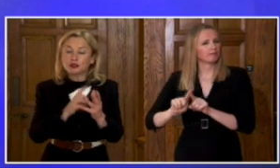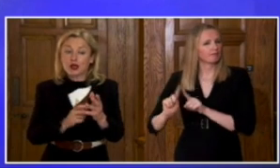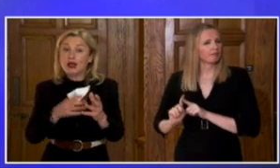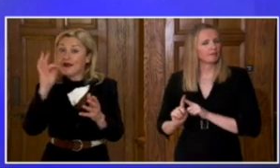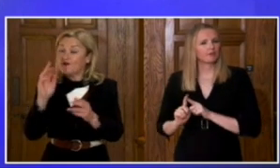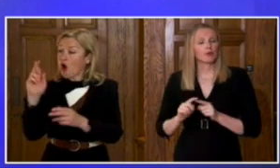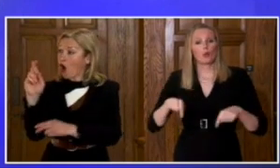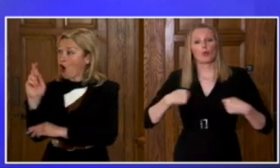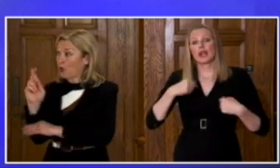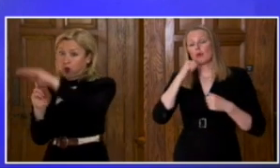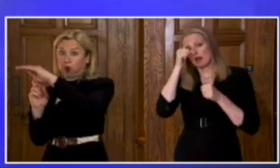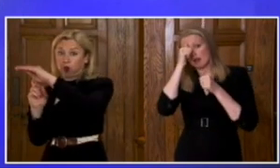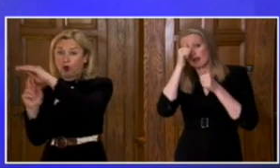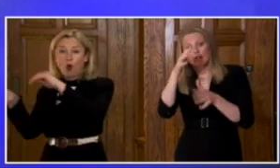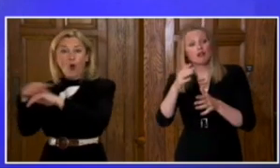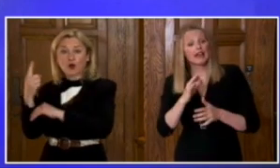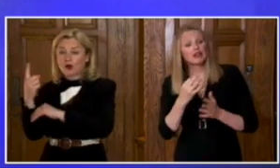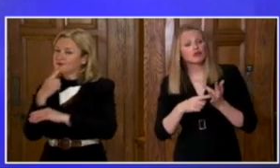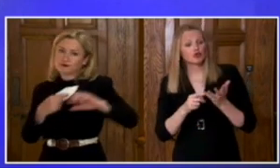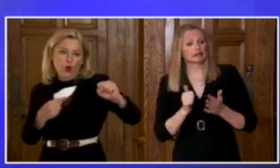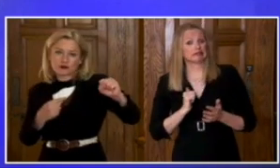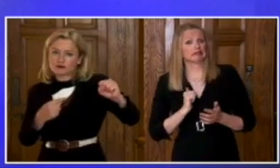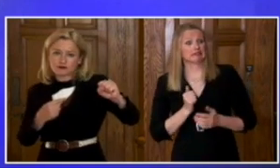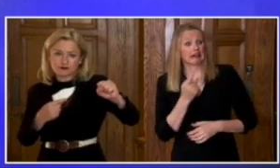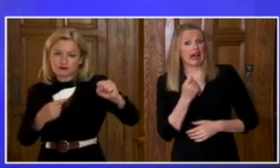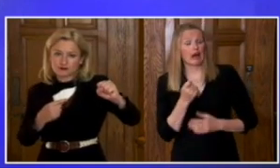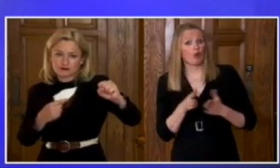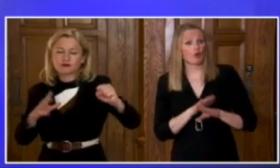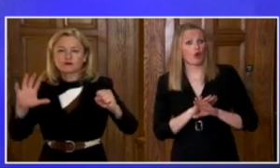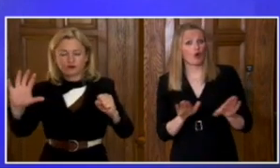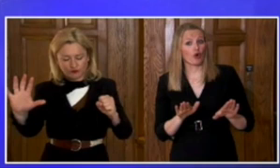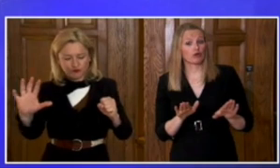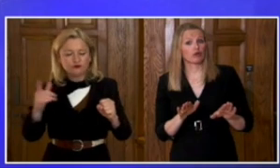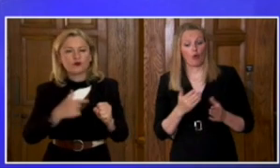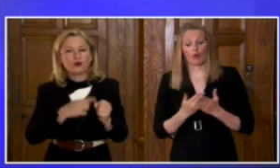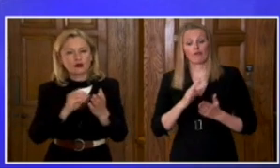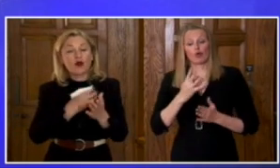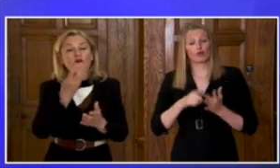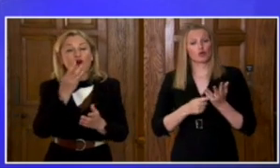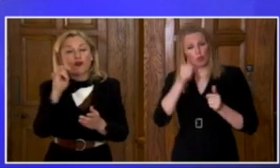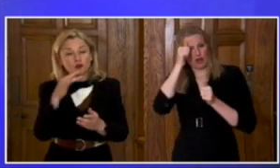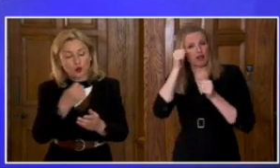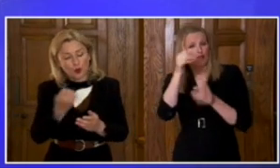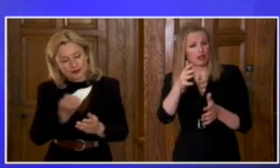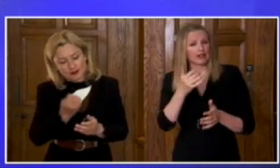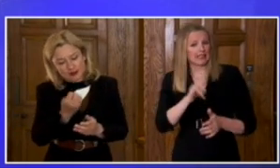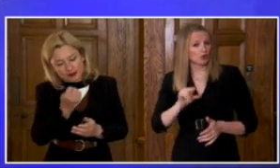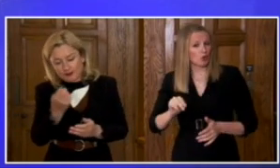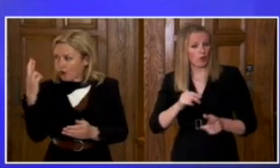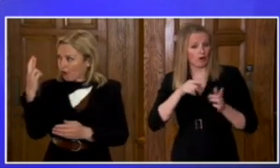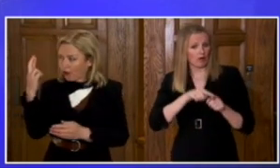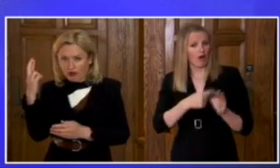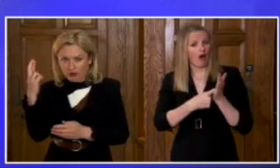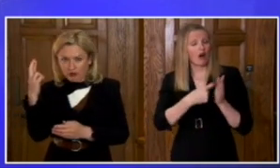confirmation on whether the relaxations can proceed following our meeting on the 4th of June, but we want to give people prior notice so